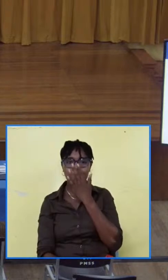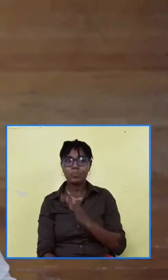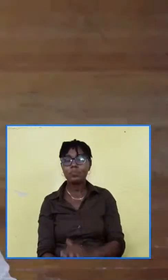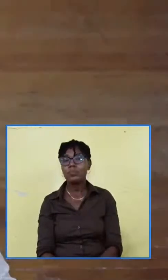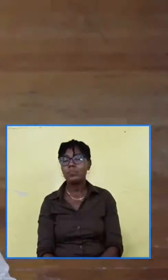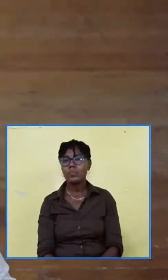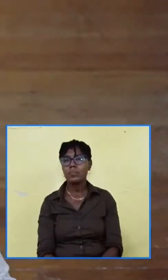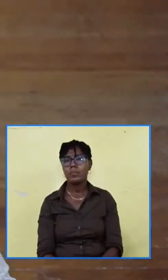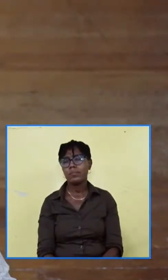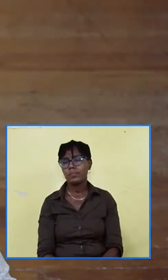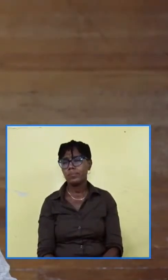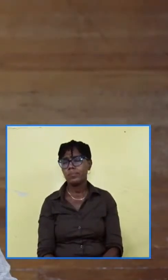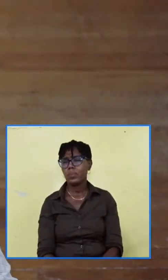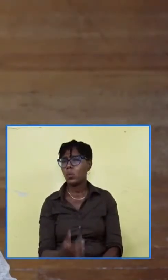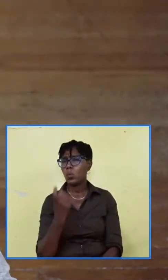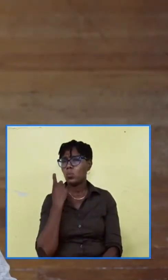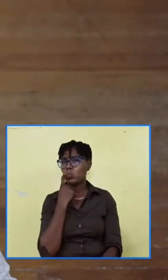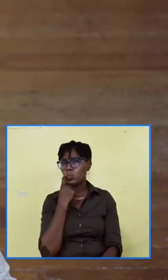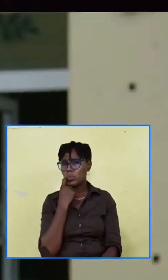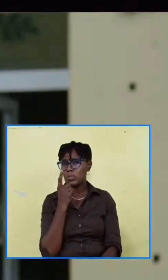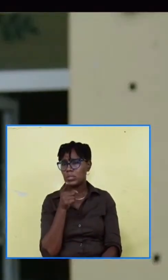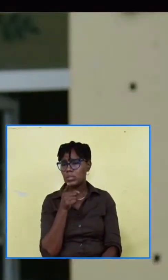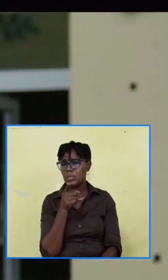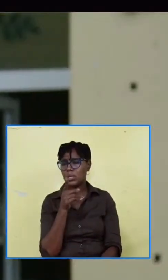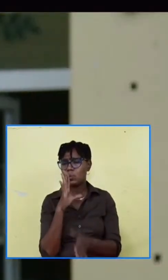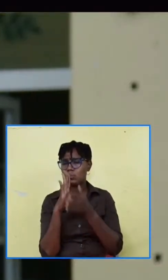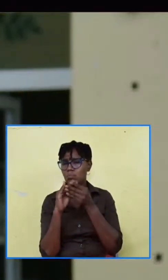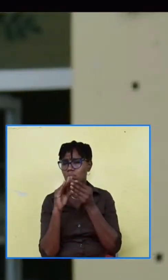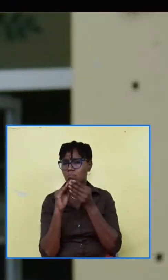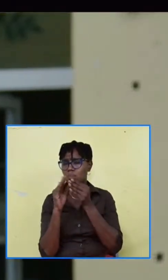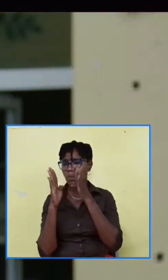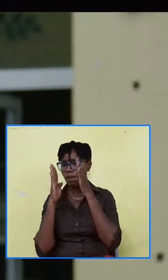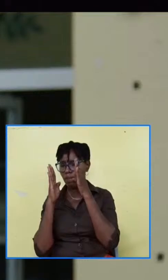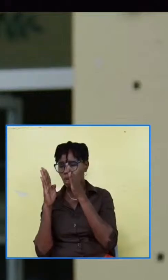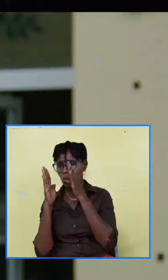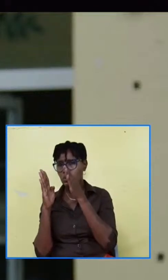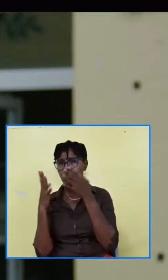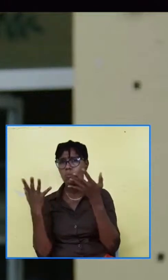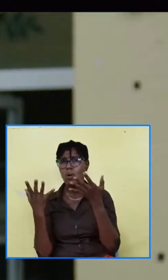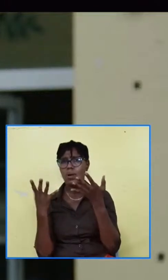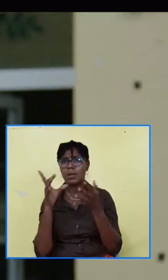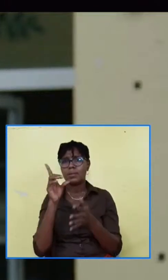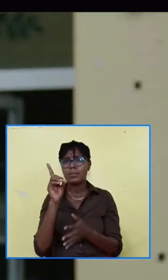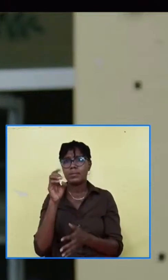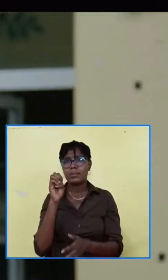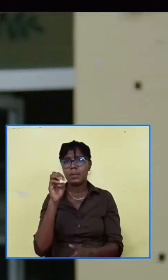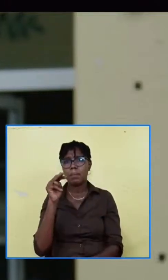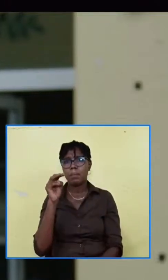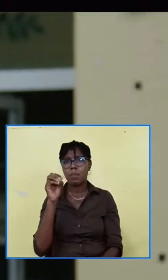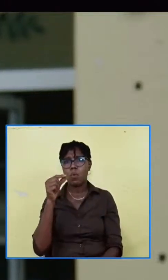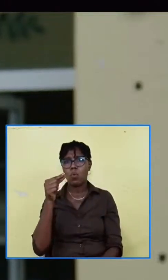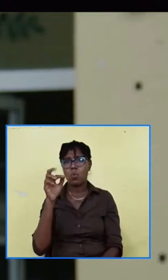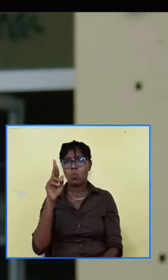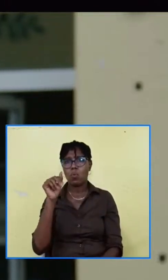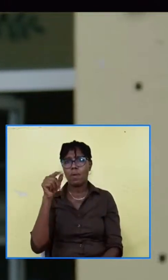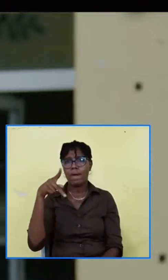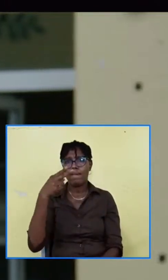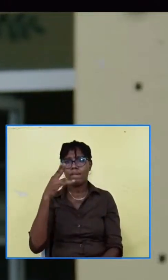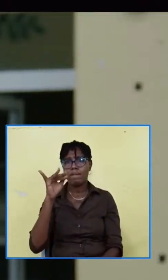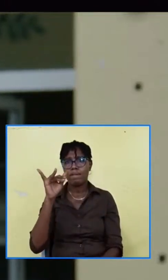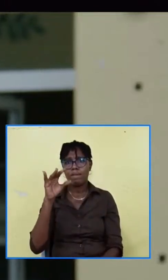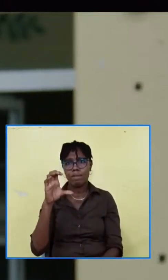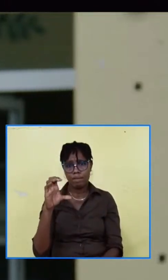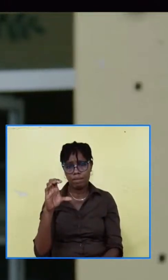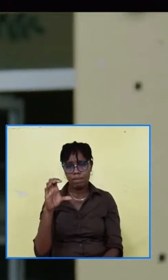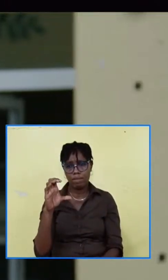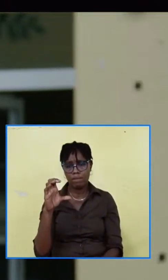I find that you focused a lot on the demographics, but in your presentation you also mentioned that